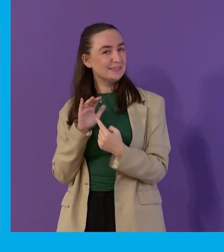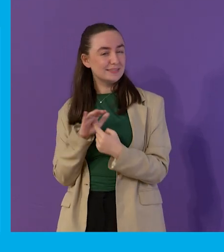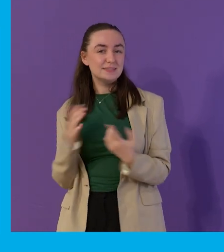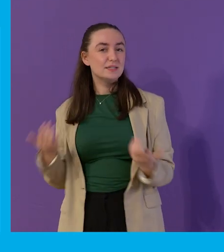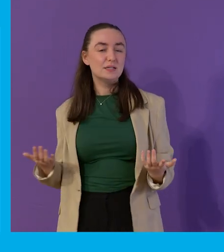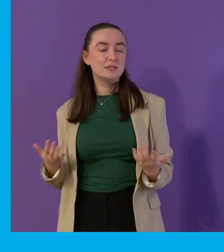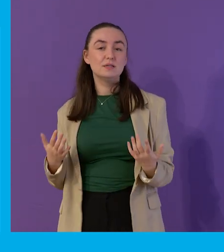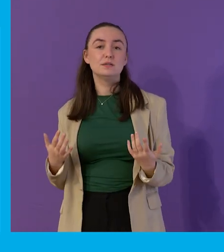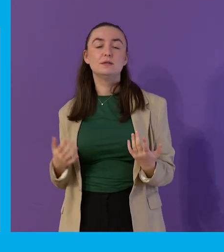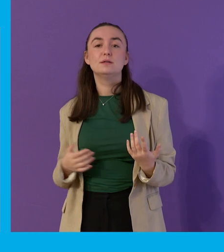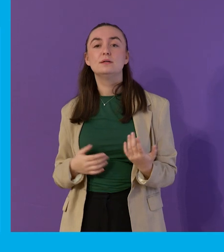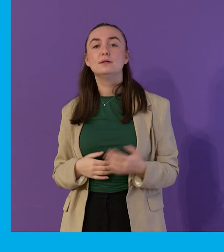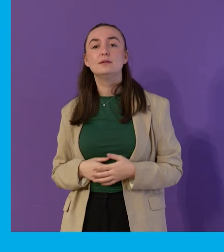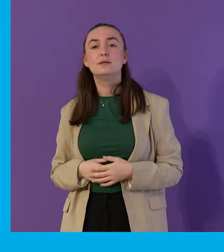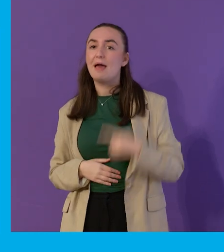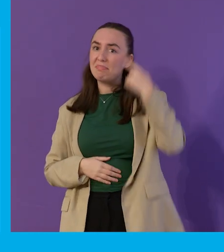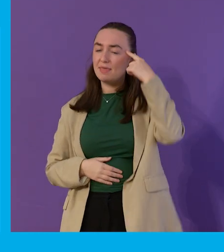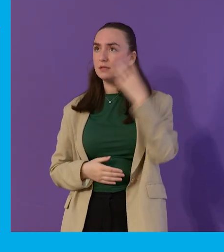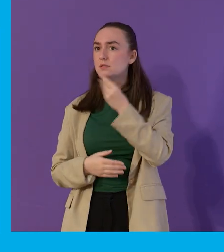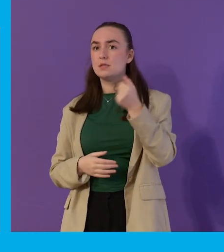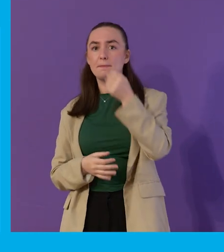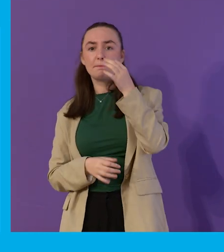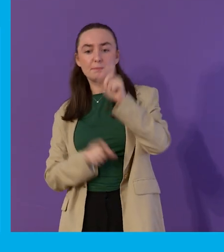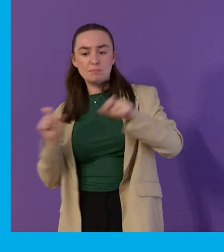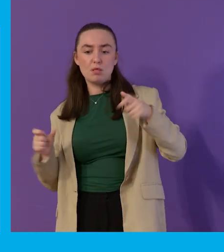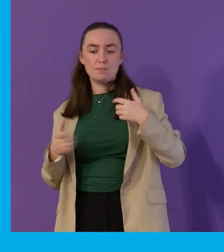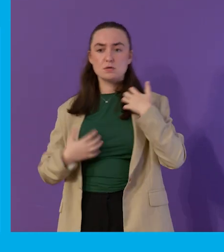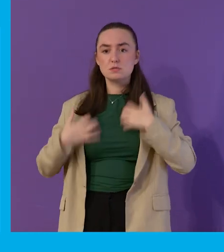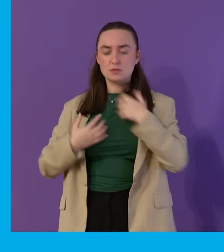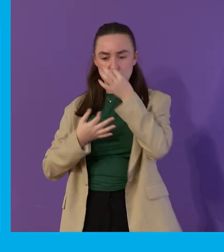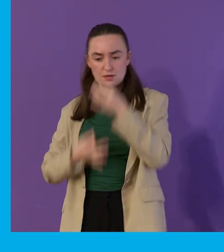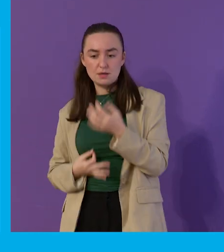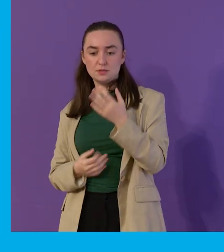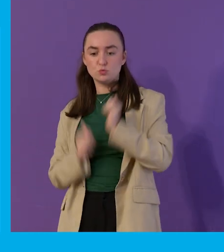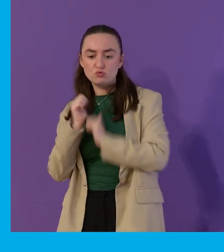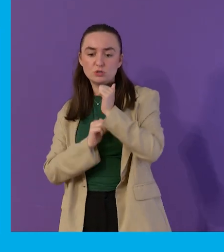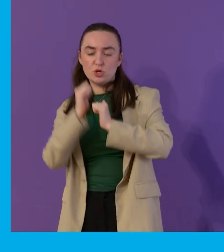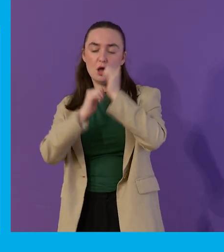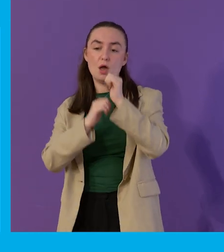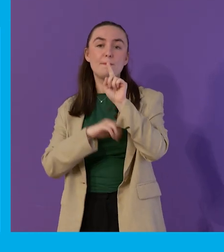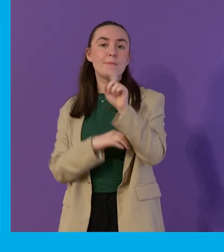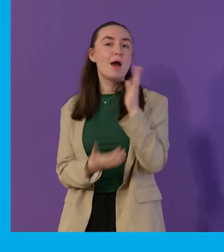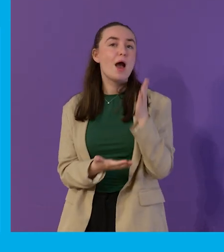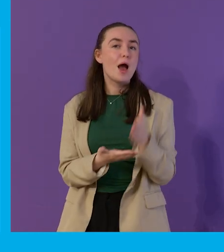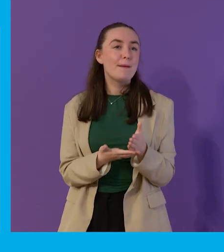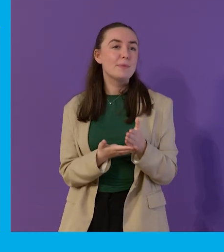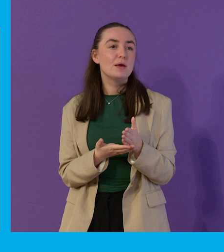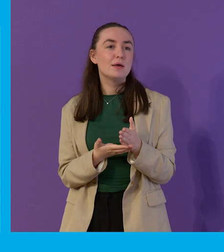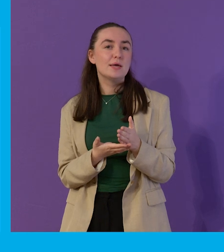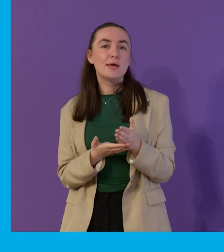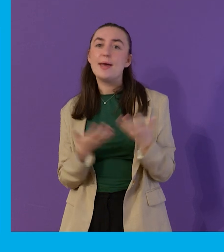but when people get really obsessed about the kind of structure of local government, I always kind of think, well, actually, you can make any of this